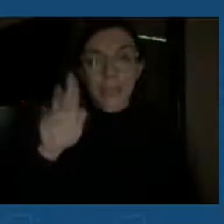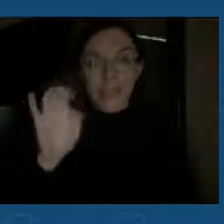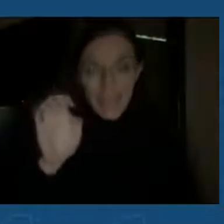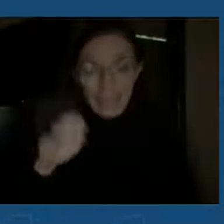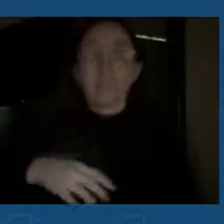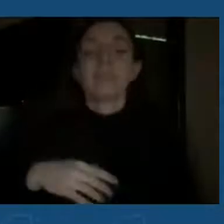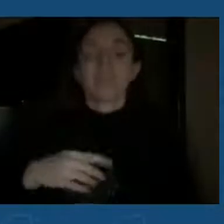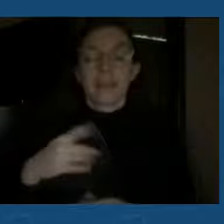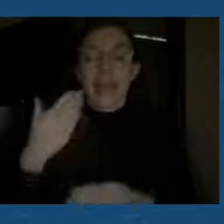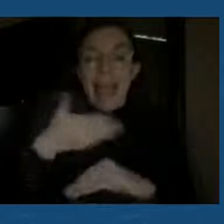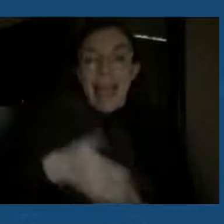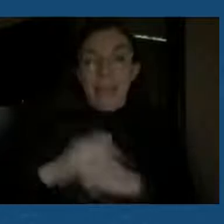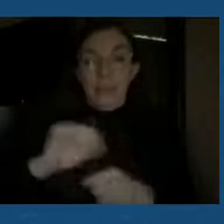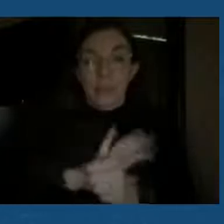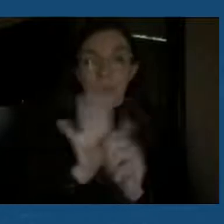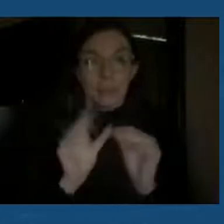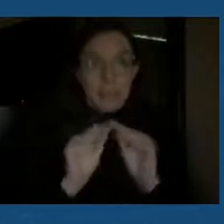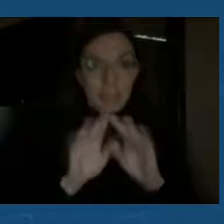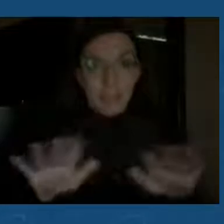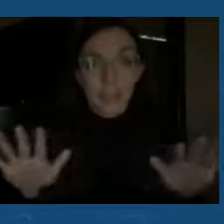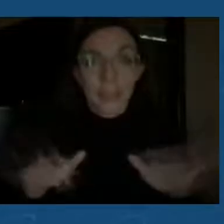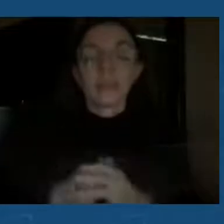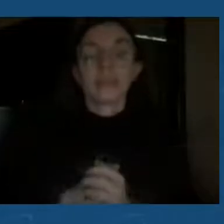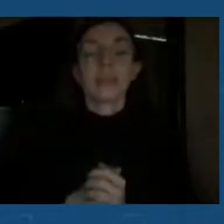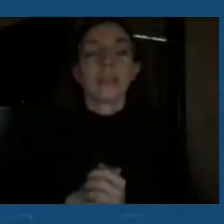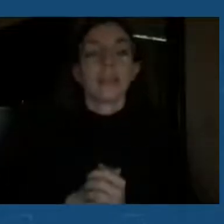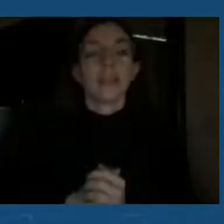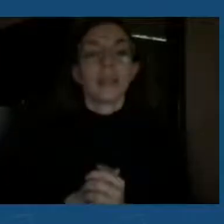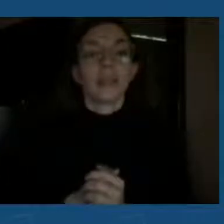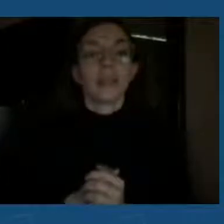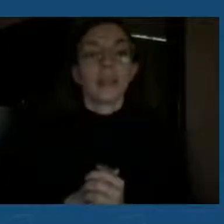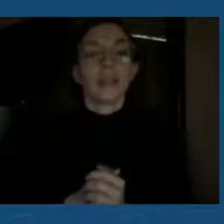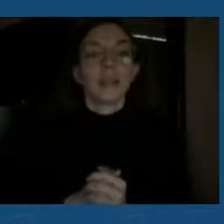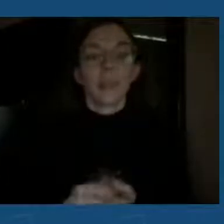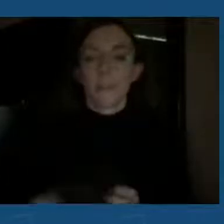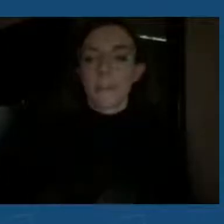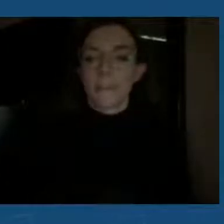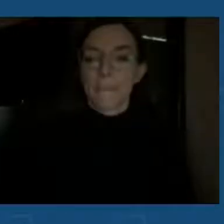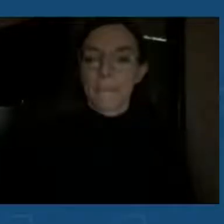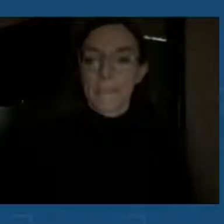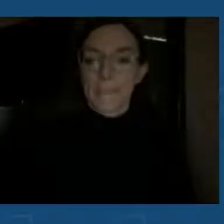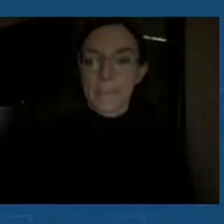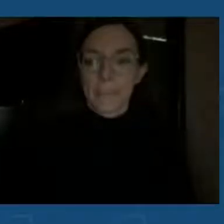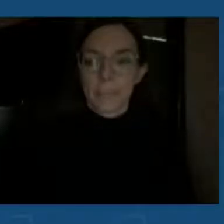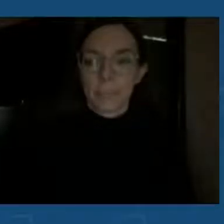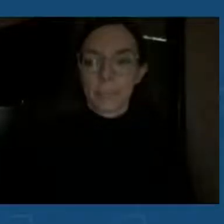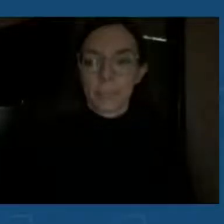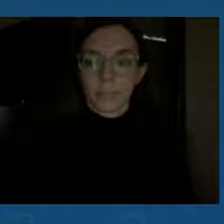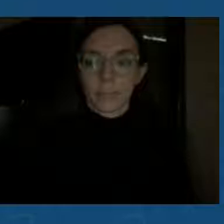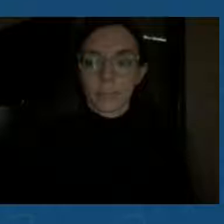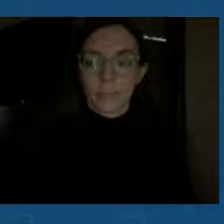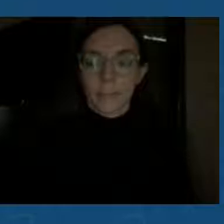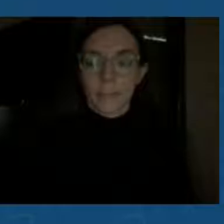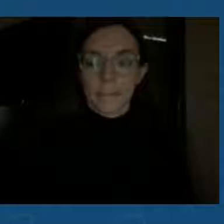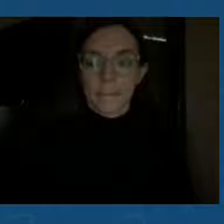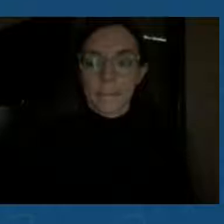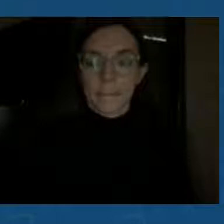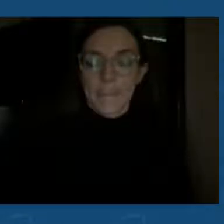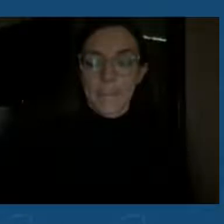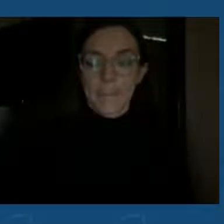to continuing innovation from us. Today, I'm excited to tell you about just that. Right